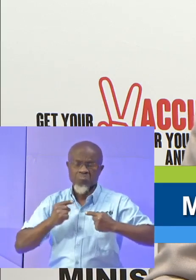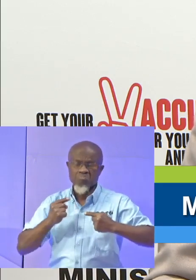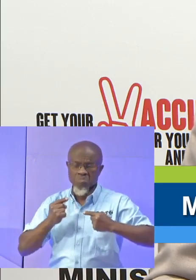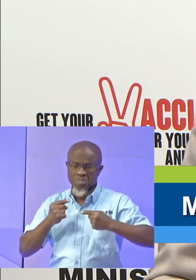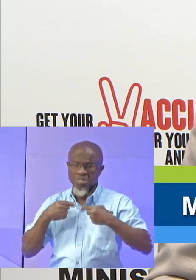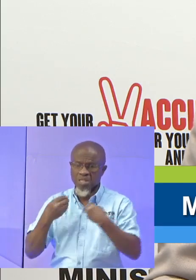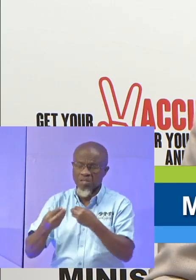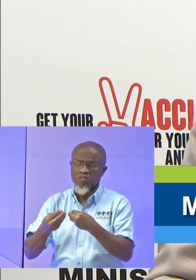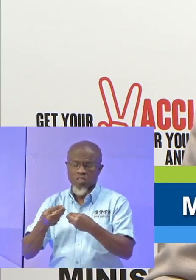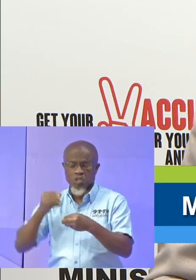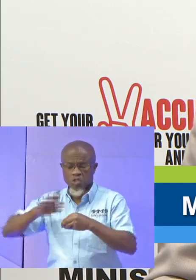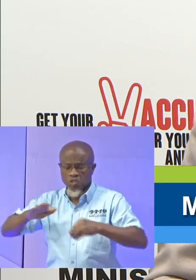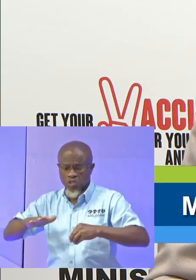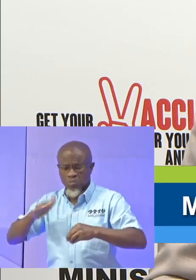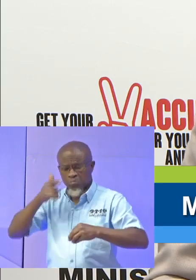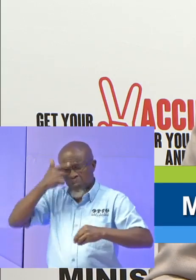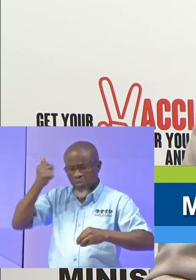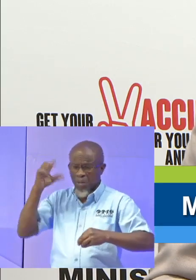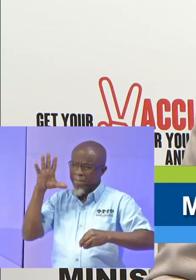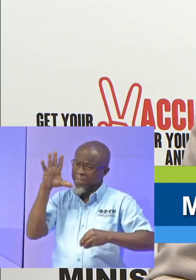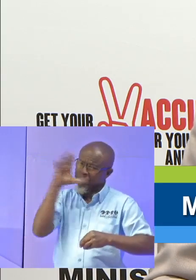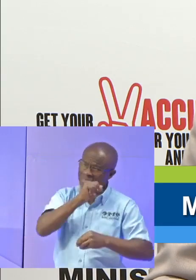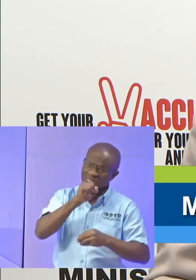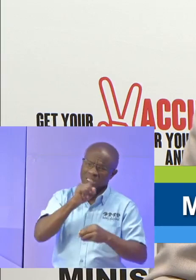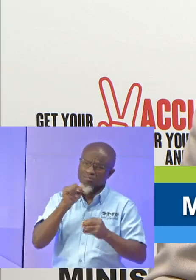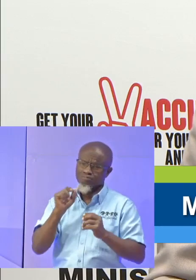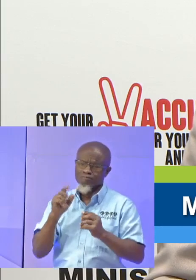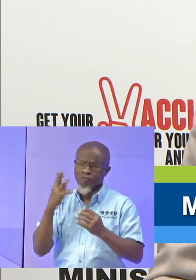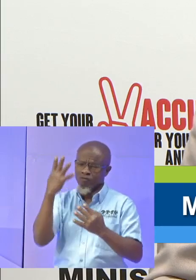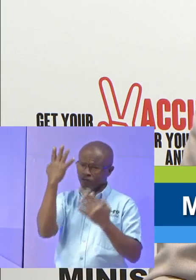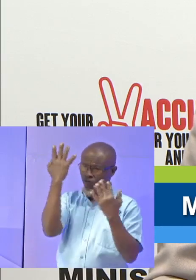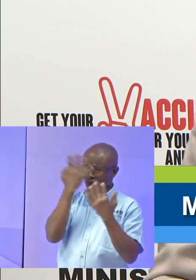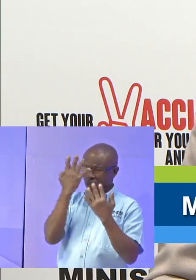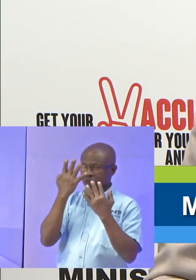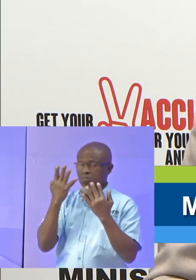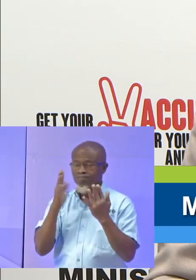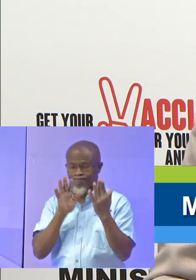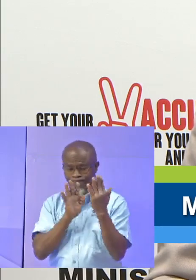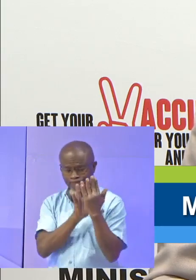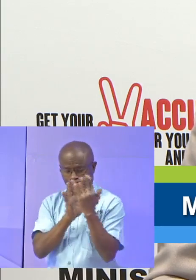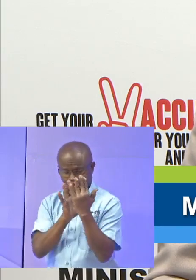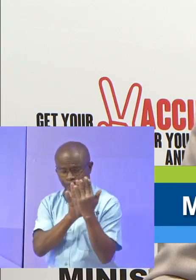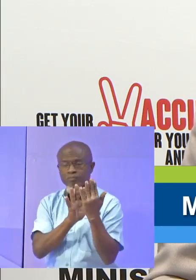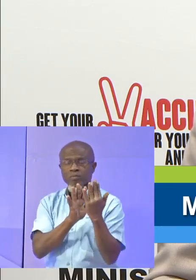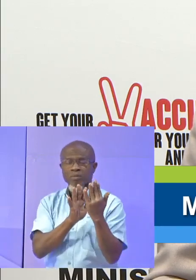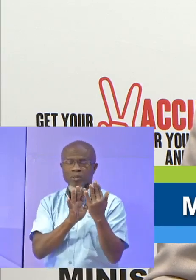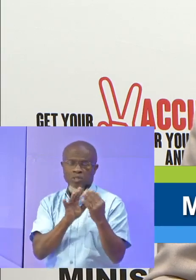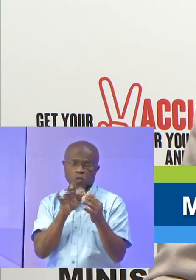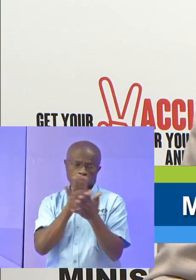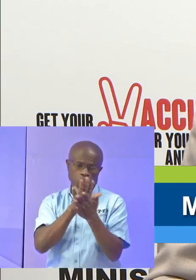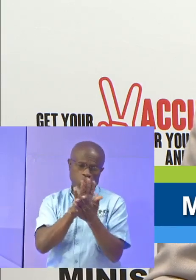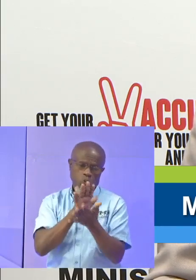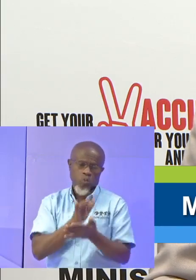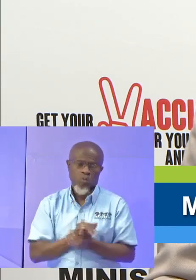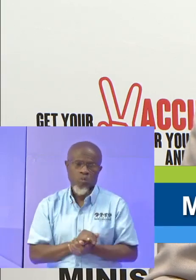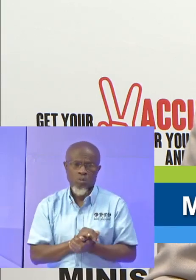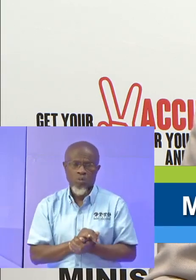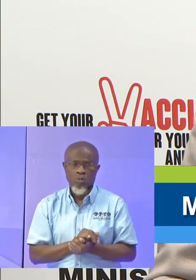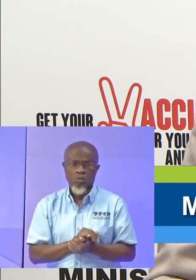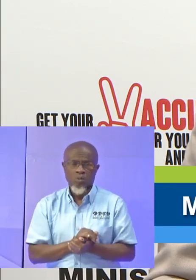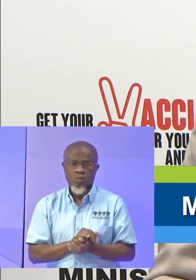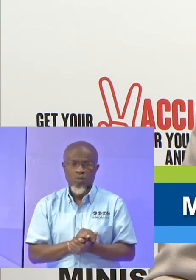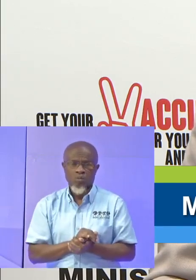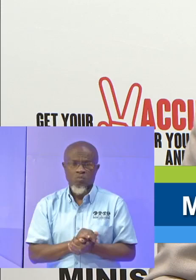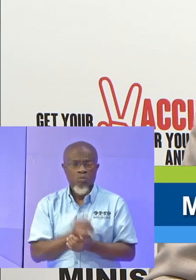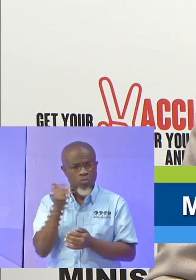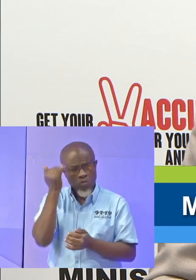Health fully support and fully endorse the position that children